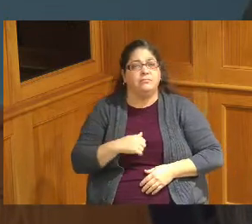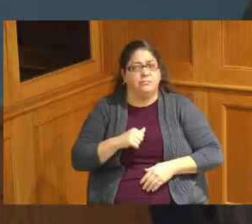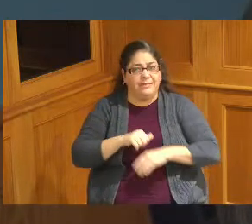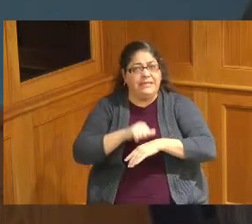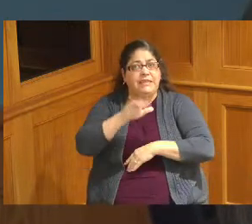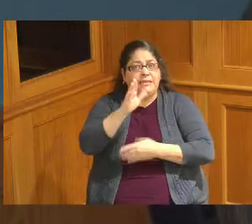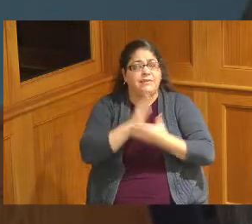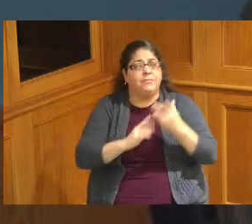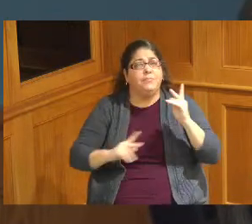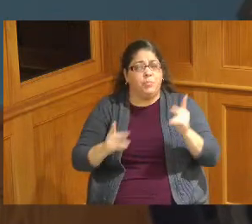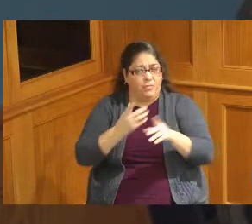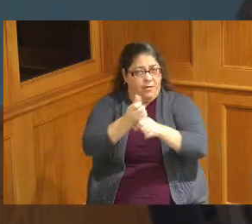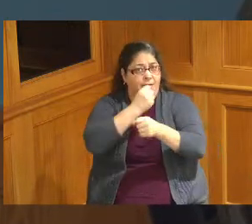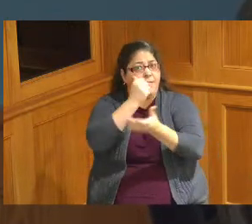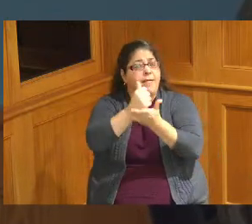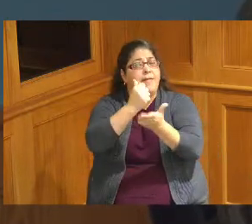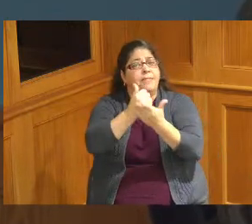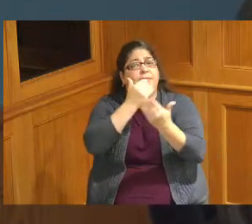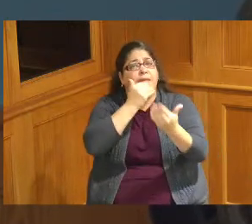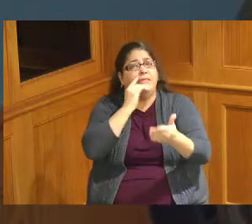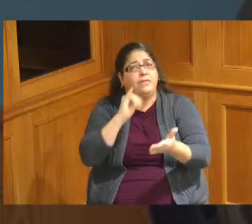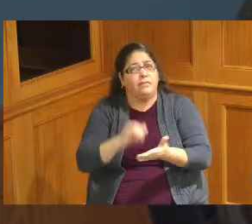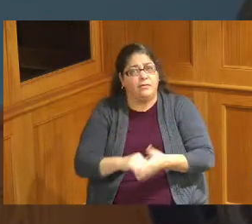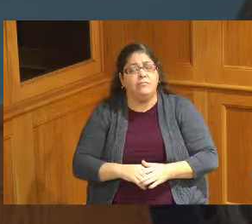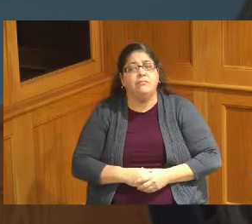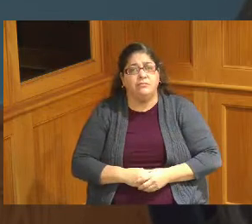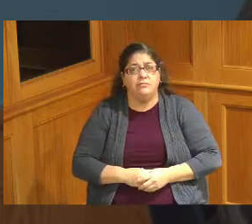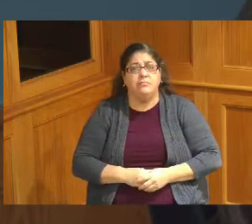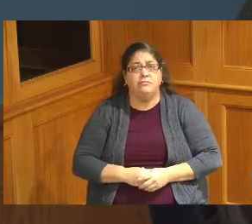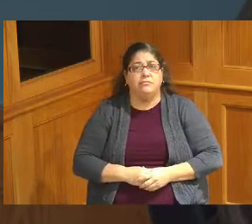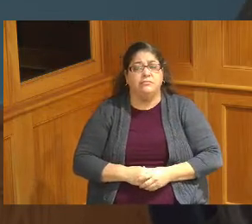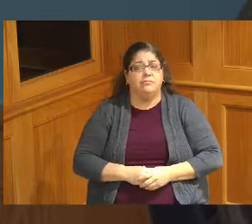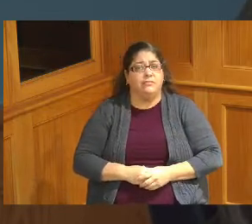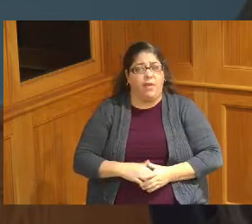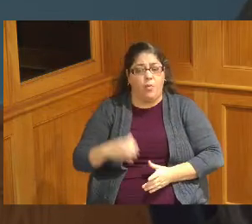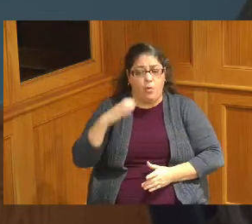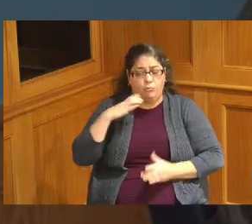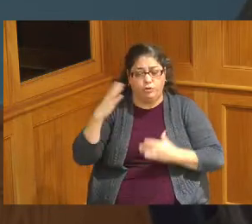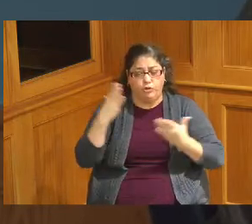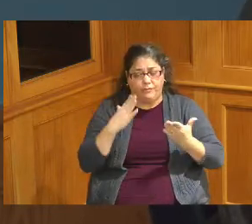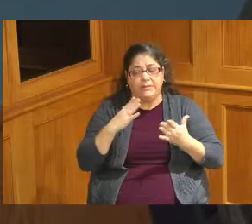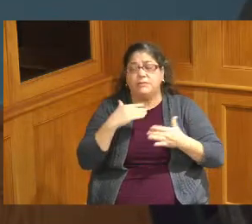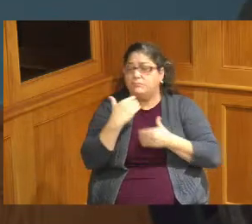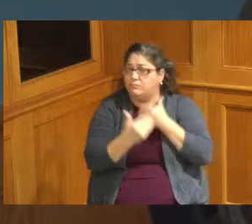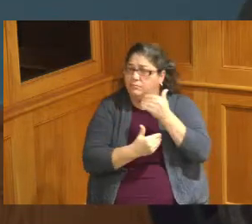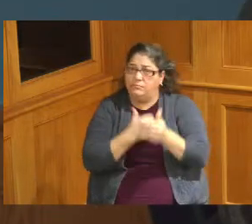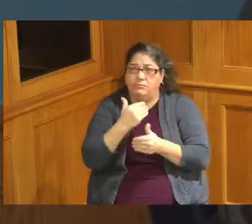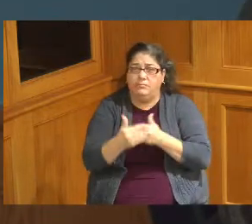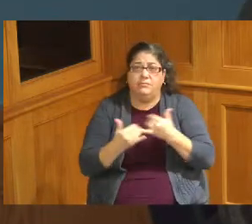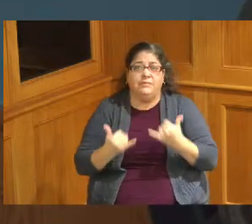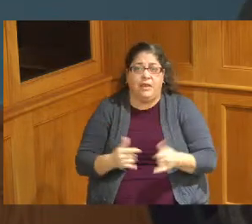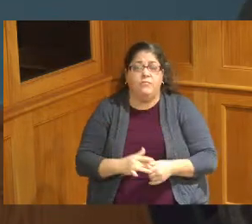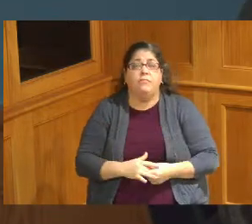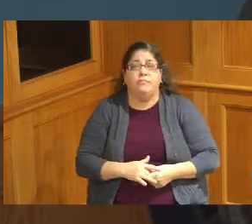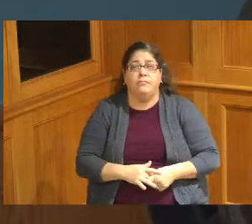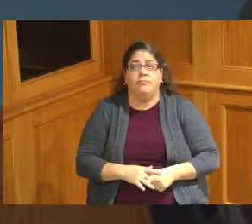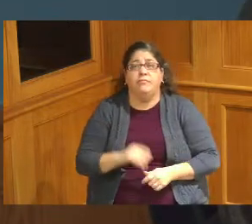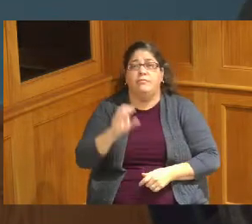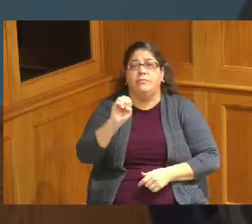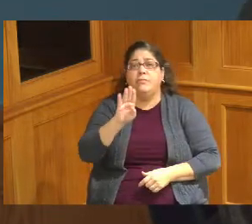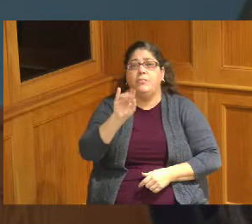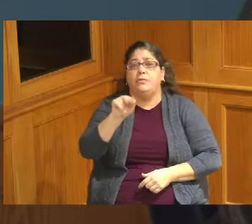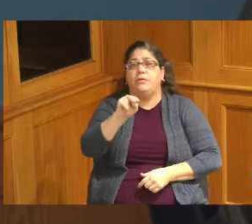gotten help and are moving. They're in your coaching services. I know Ebony